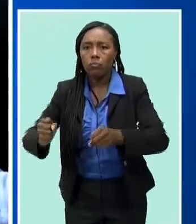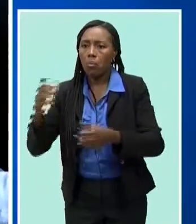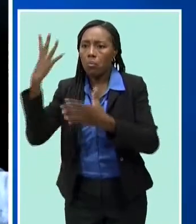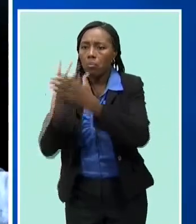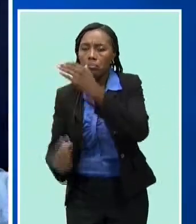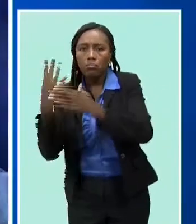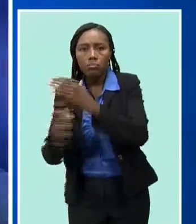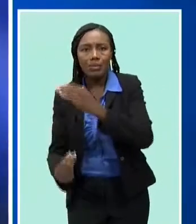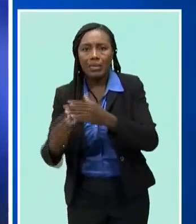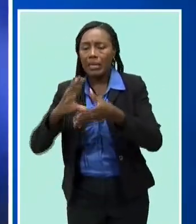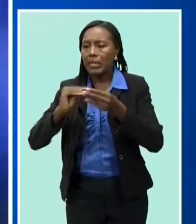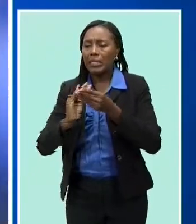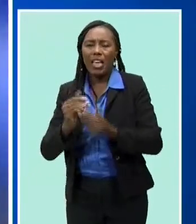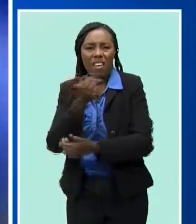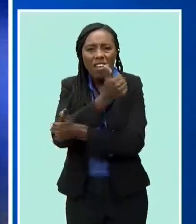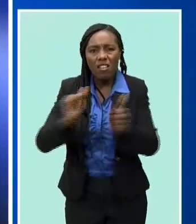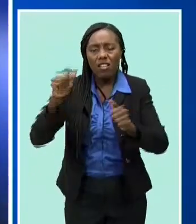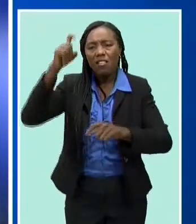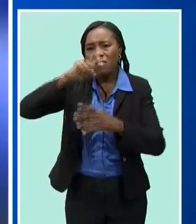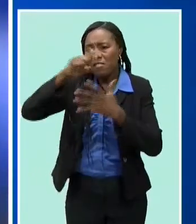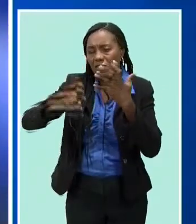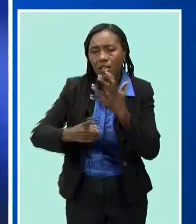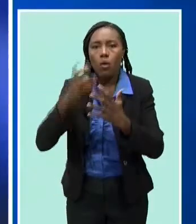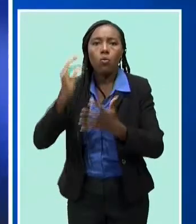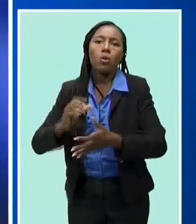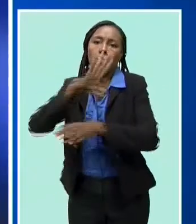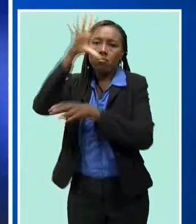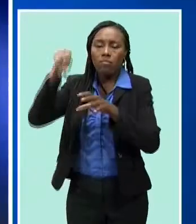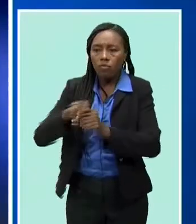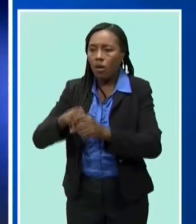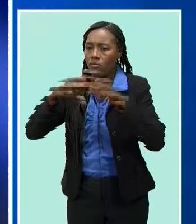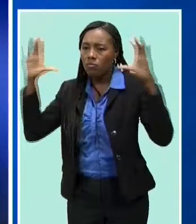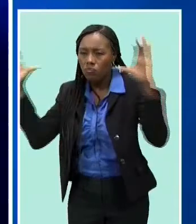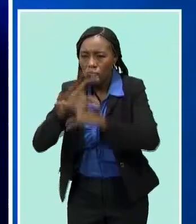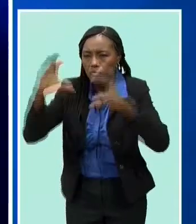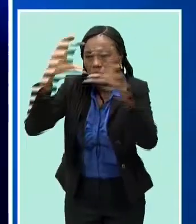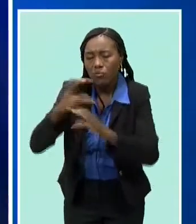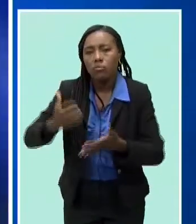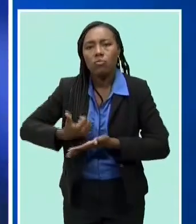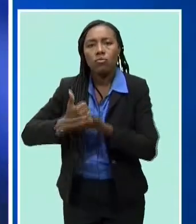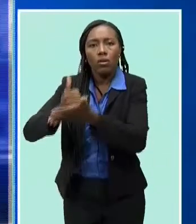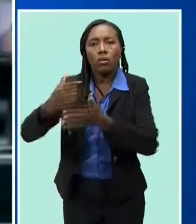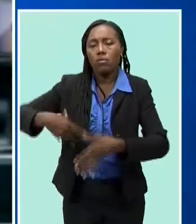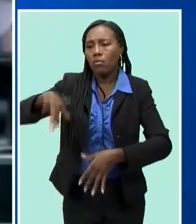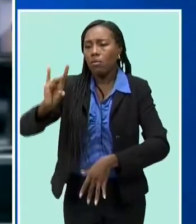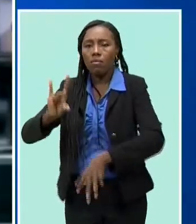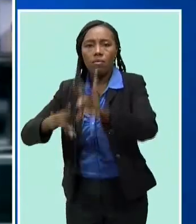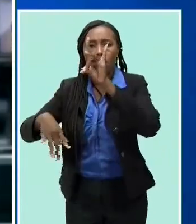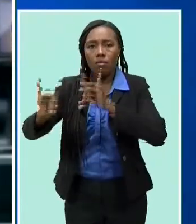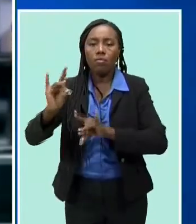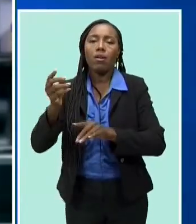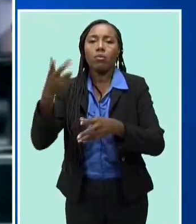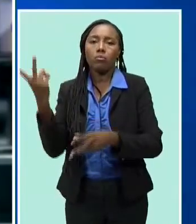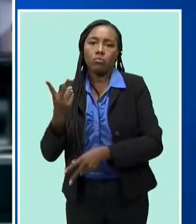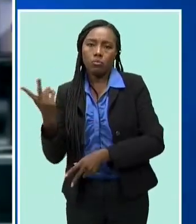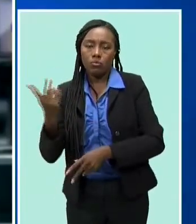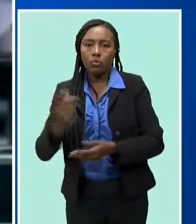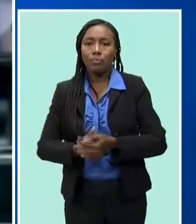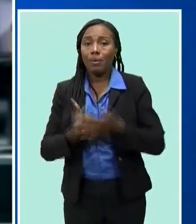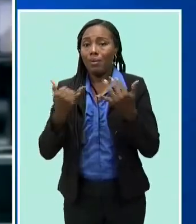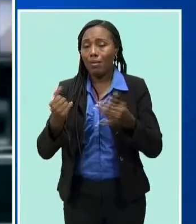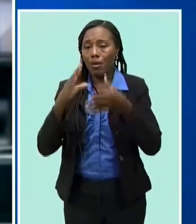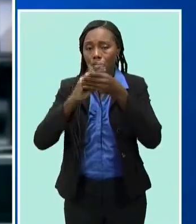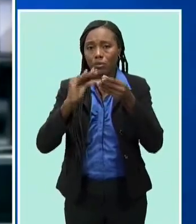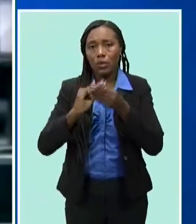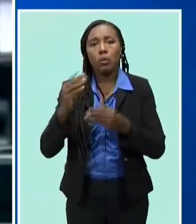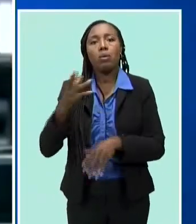says that no resources will be spared in trying to find them. And our Ryan Broom joins us now with those and other details from that press conference. Good evening